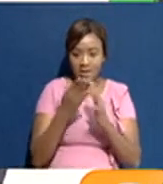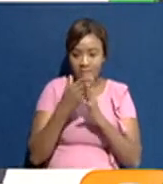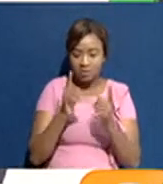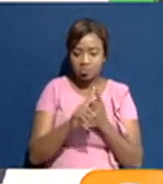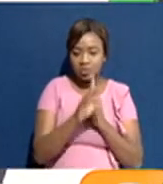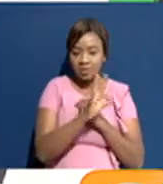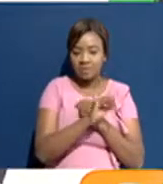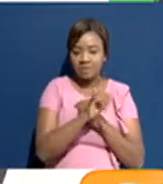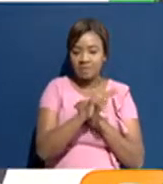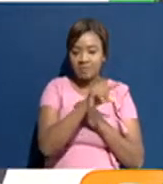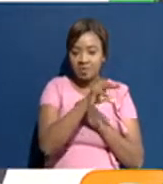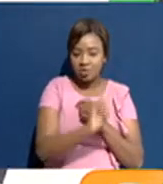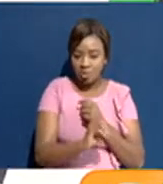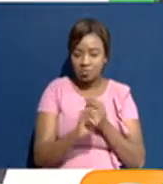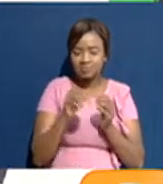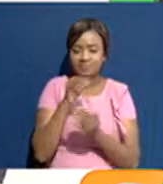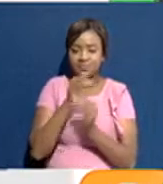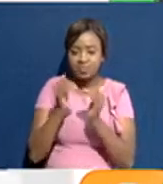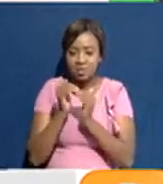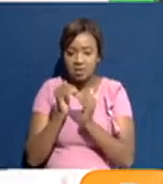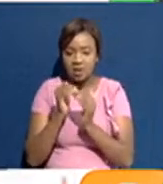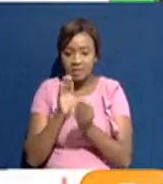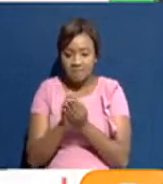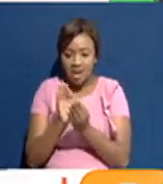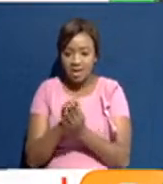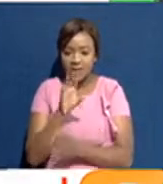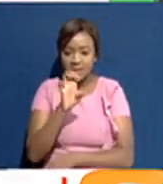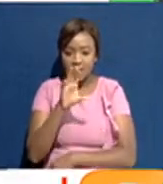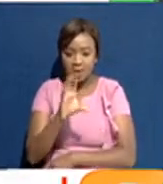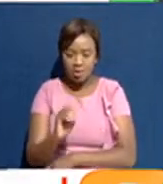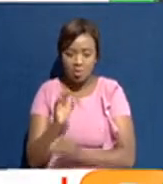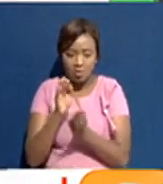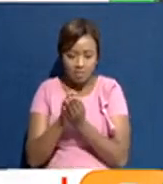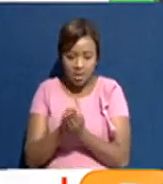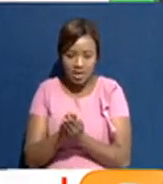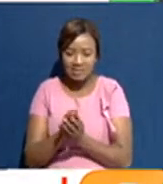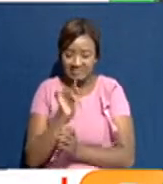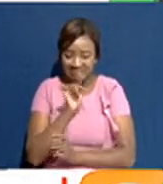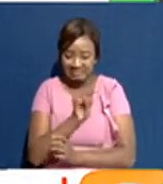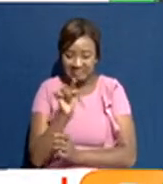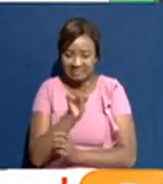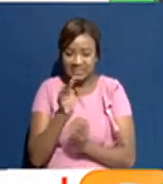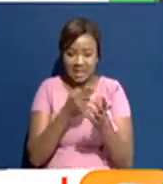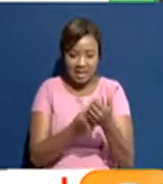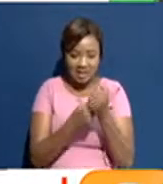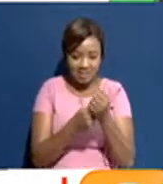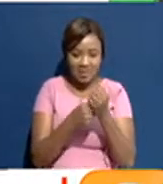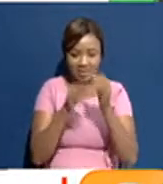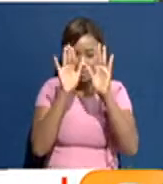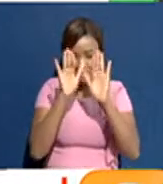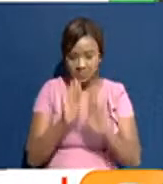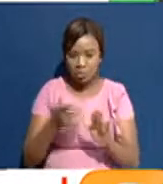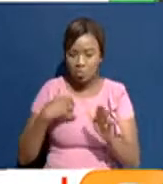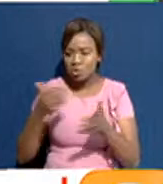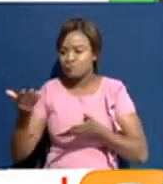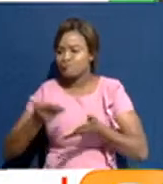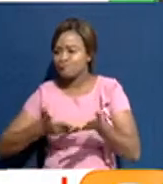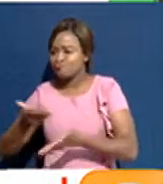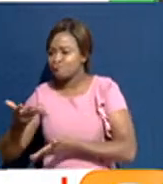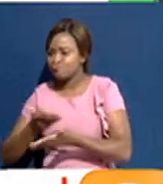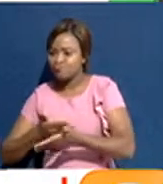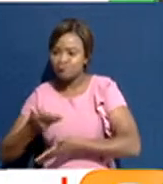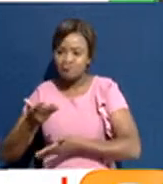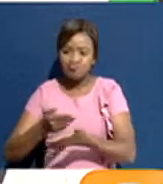Africa, powered by Ecobank, is vitally important. We have spoken to youth and we've asked them what they